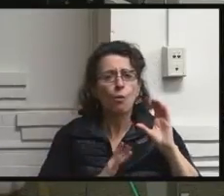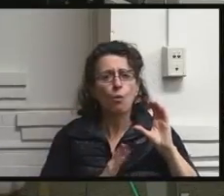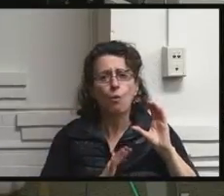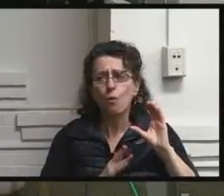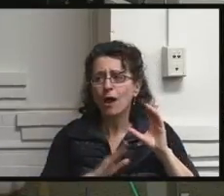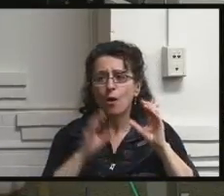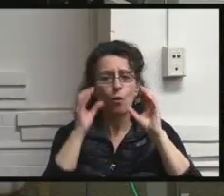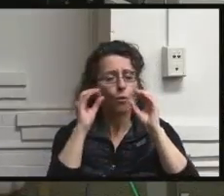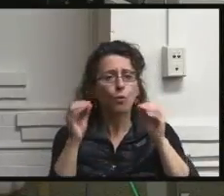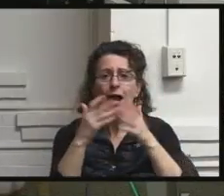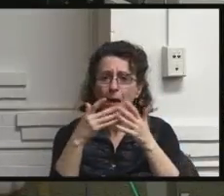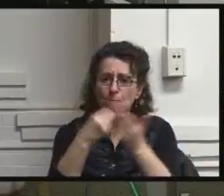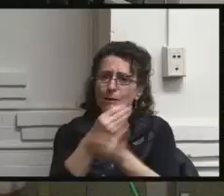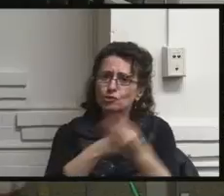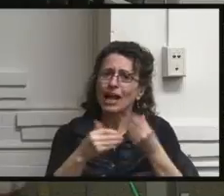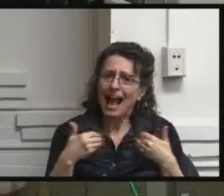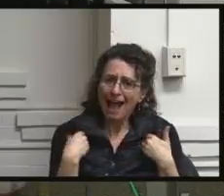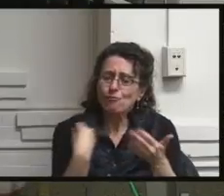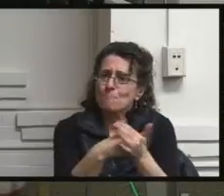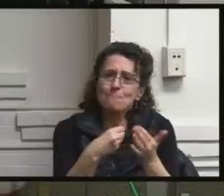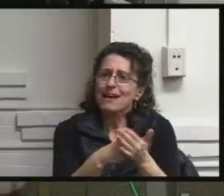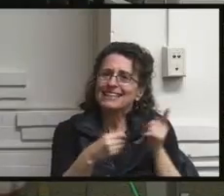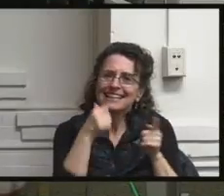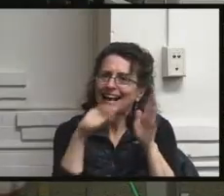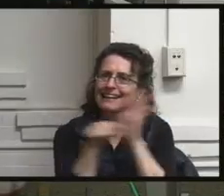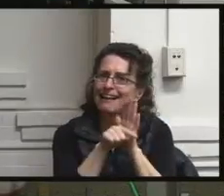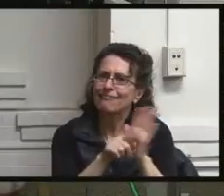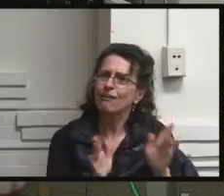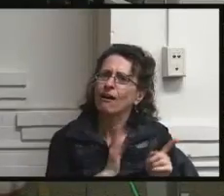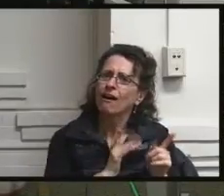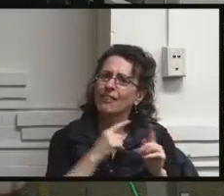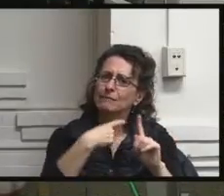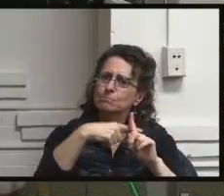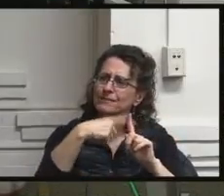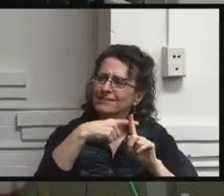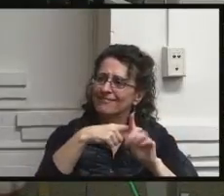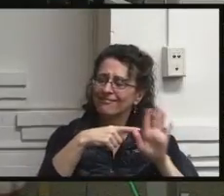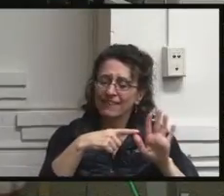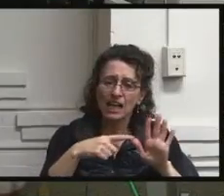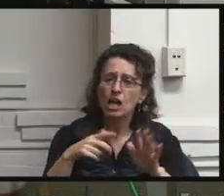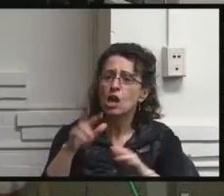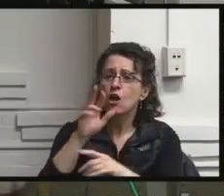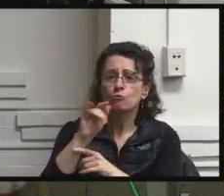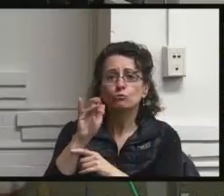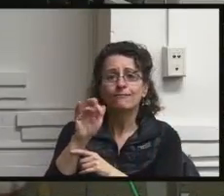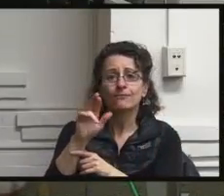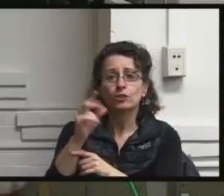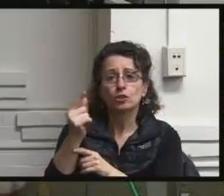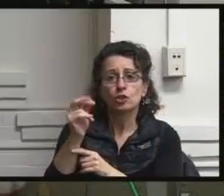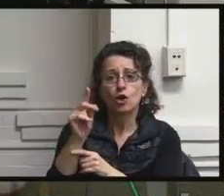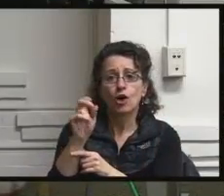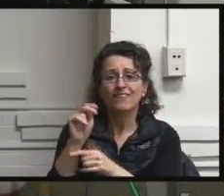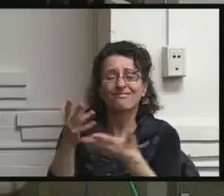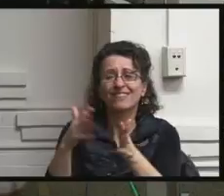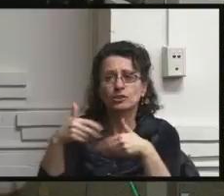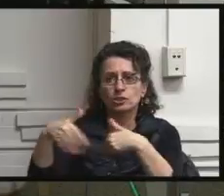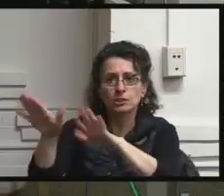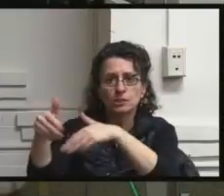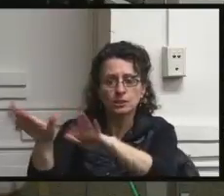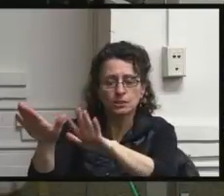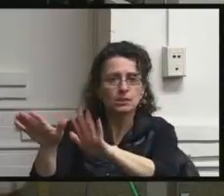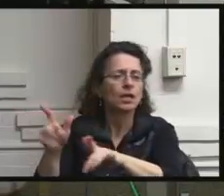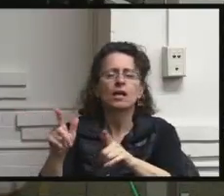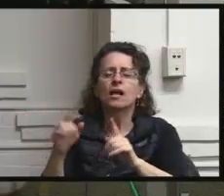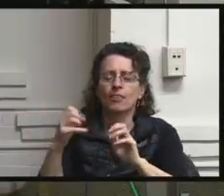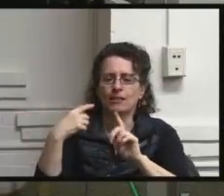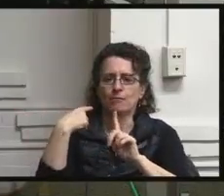And I'm glad we don't have the River Garden, so we can do the things that not only the downtown